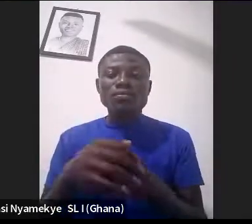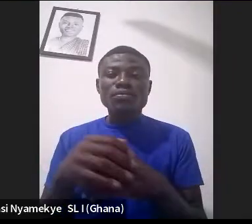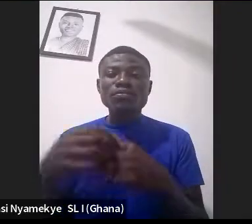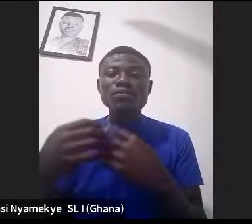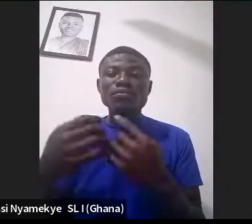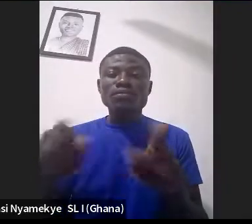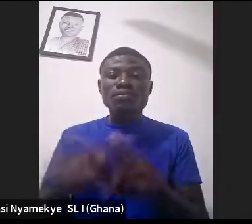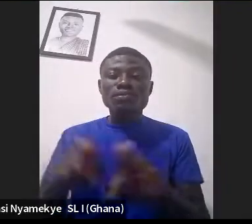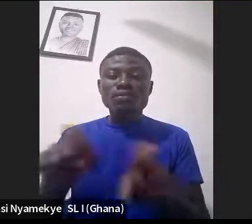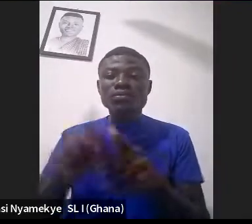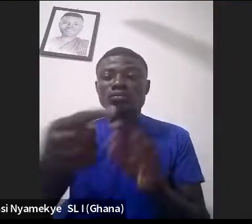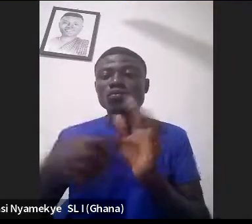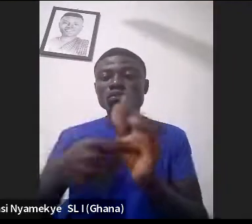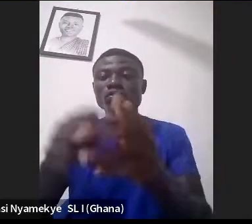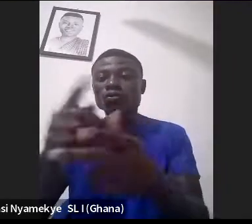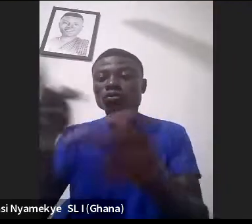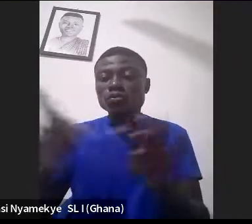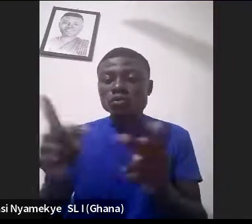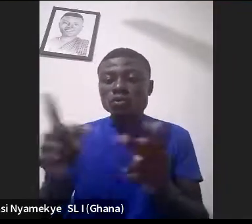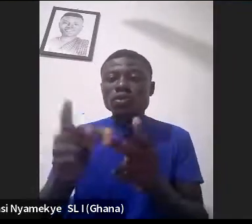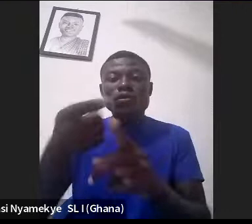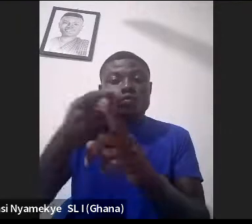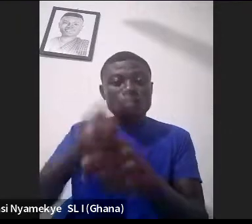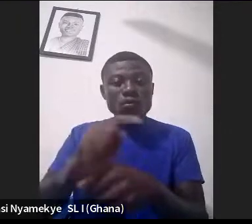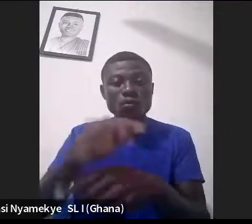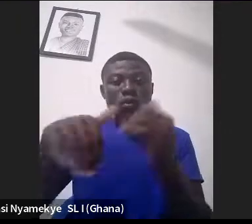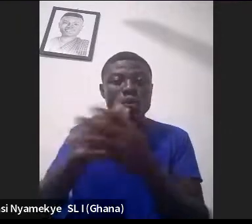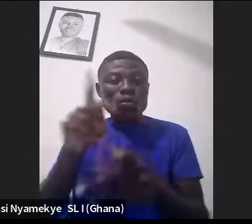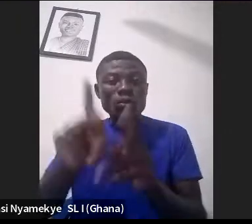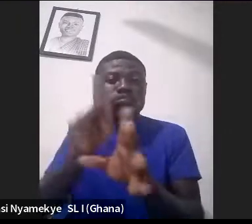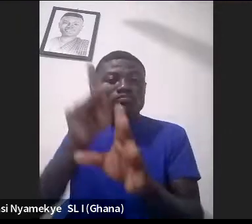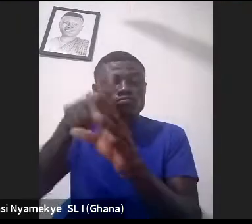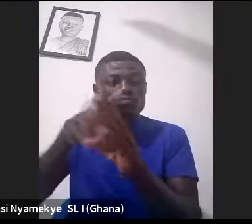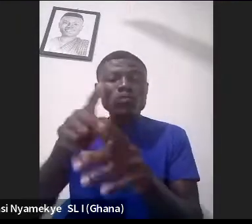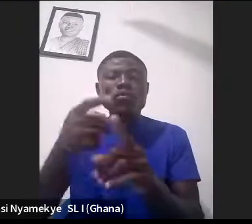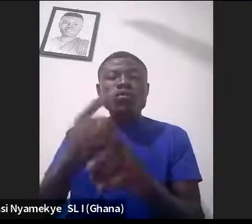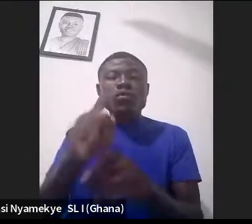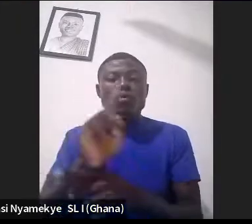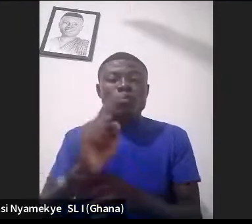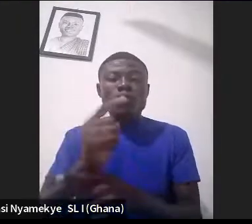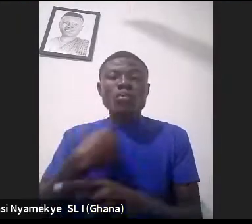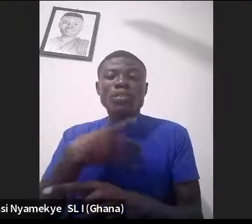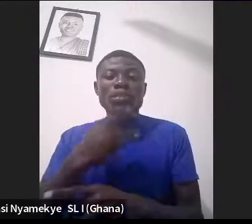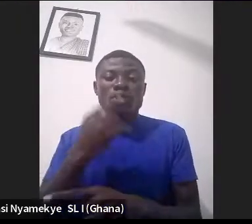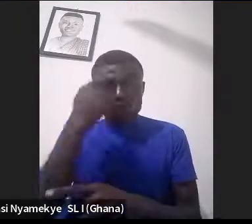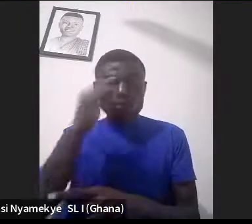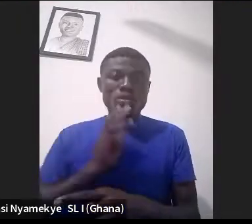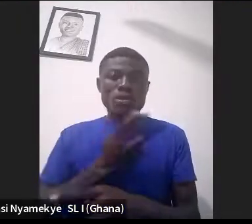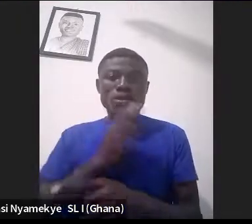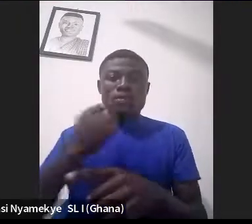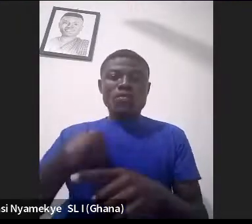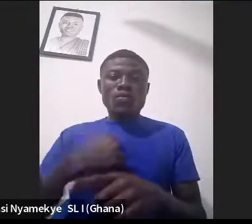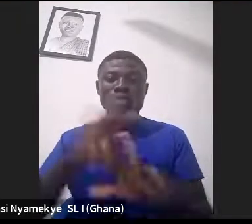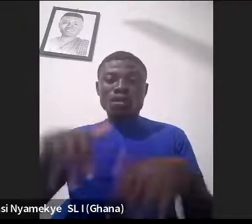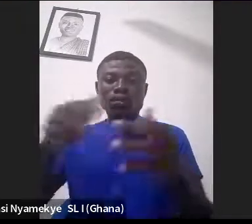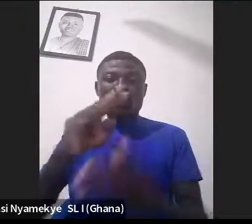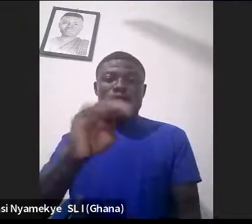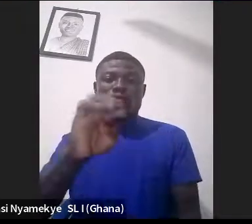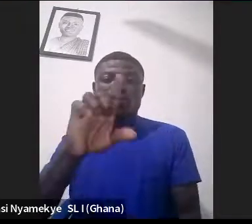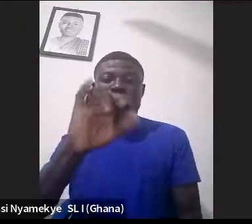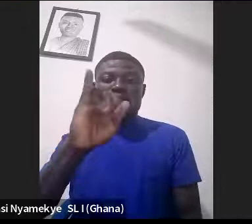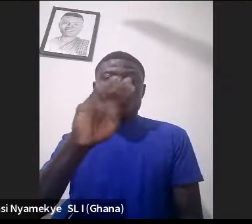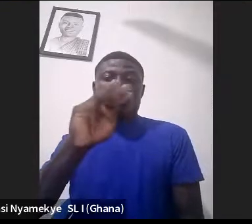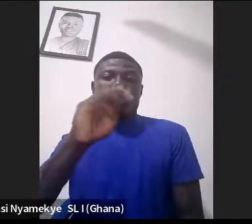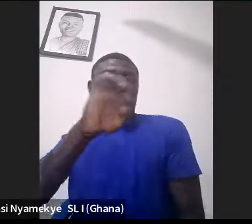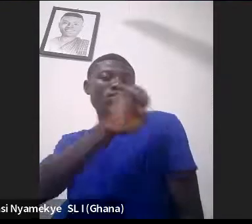from, for all the participants on the call, whilst you show where you are from, I'd like for us to give Melanie an